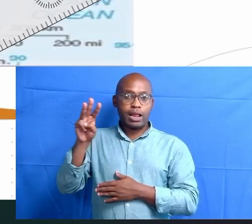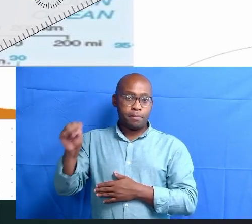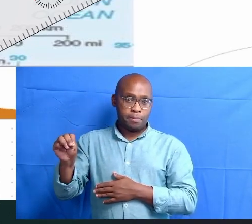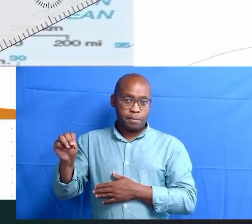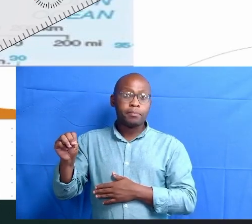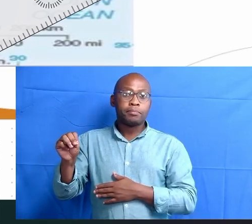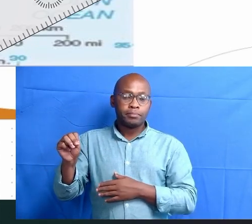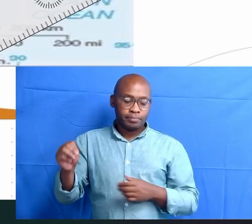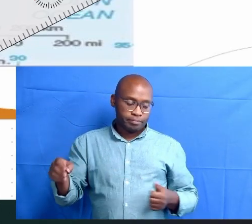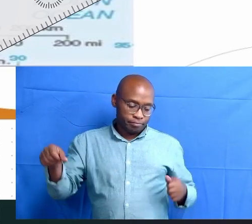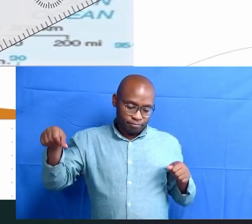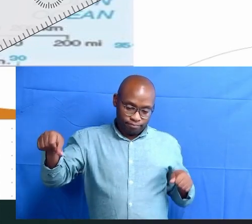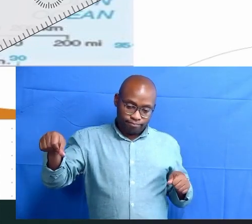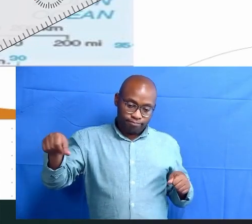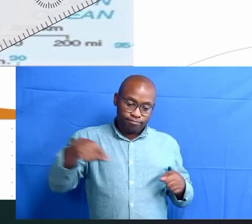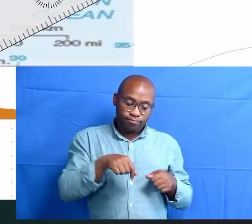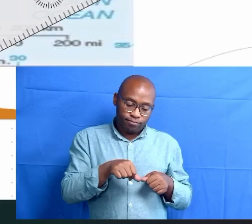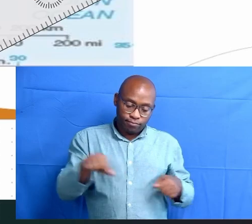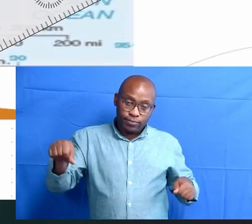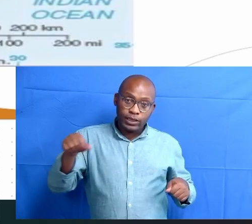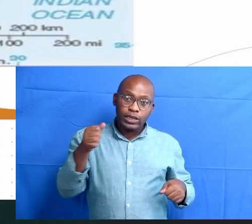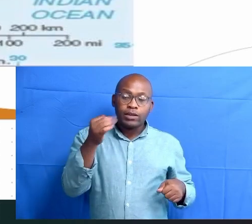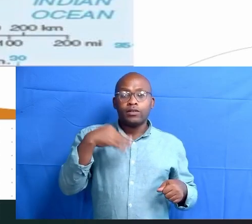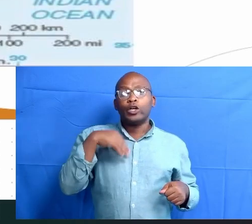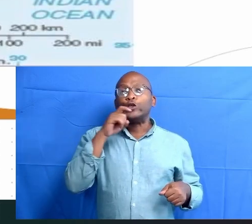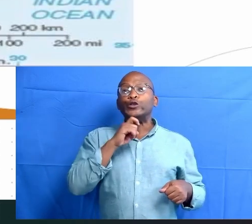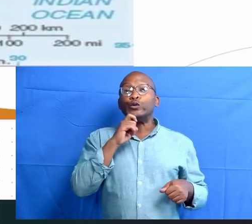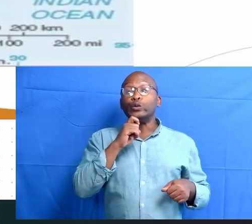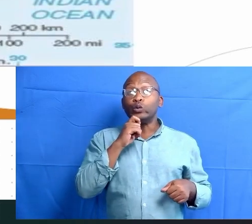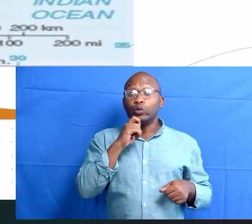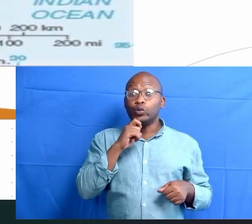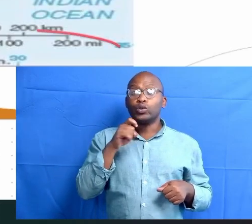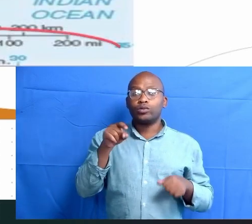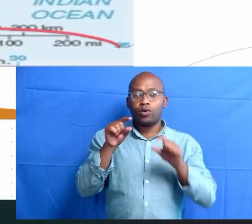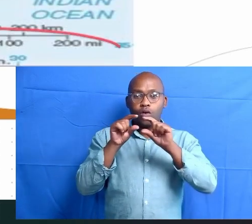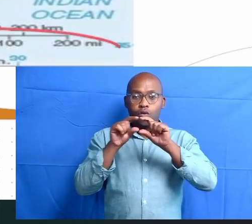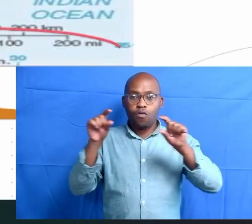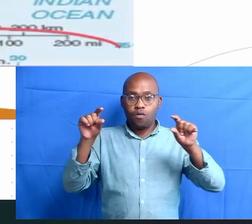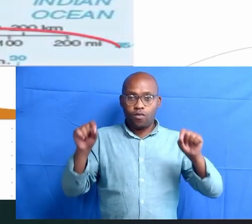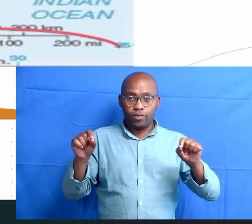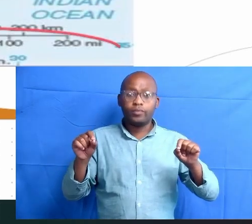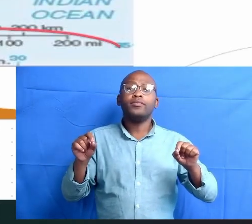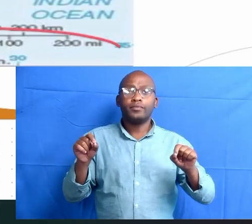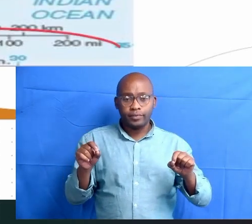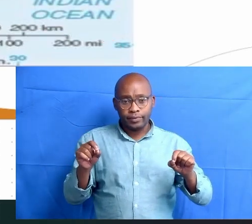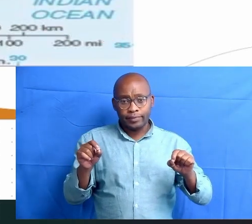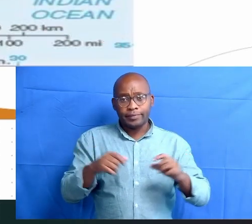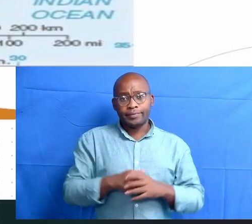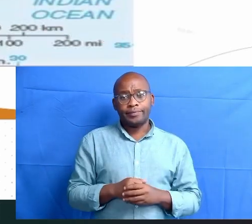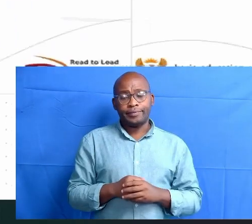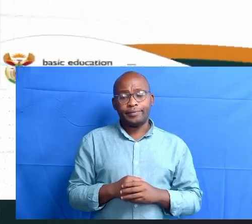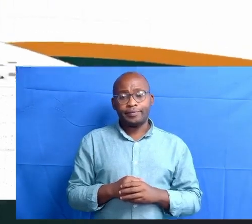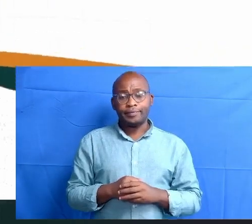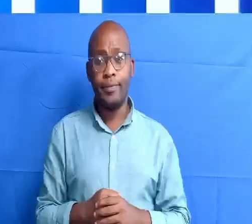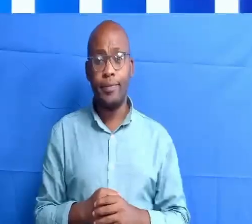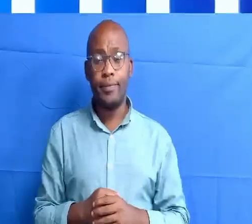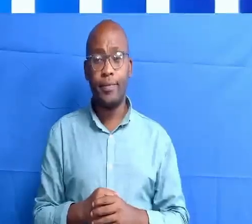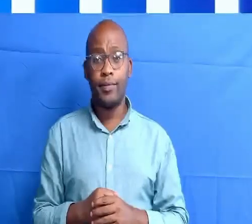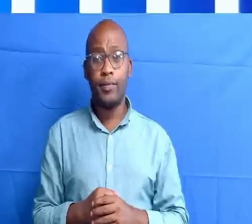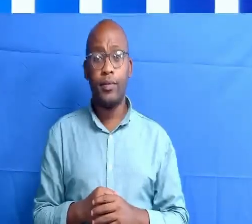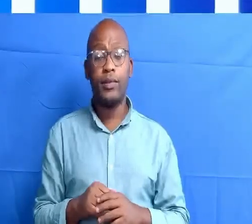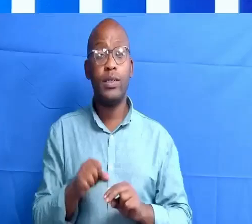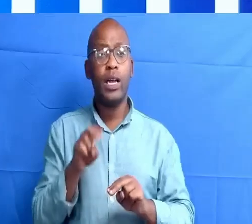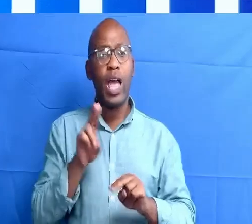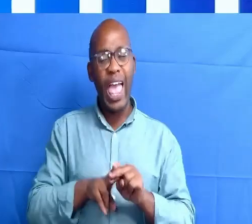millimeters. So from Durban, if I'm using the ruler, from Durban to that one is 50 millimeters.